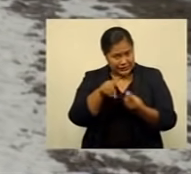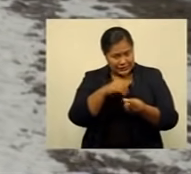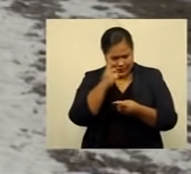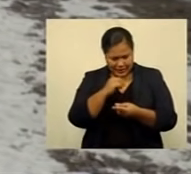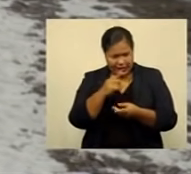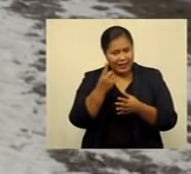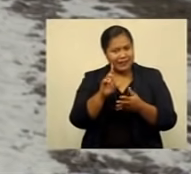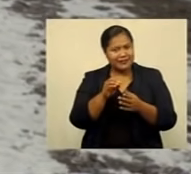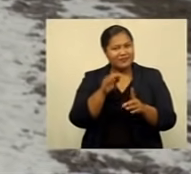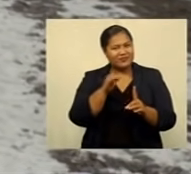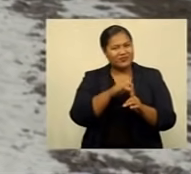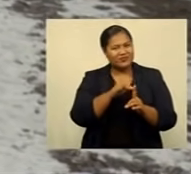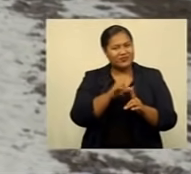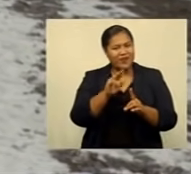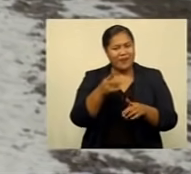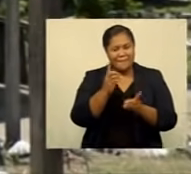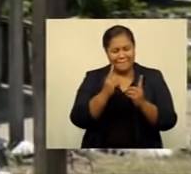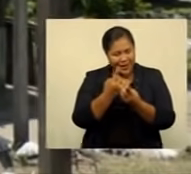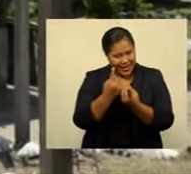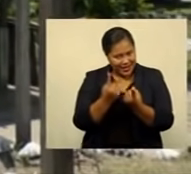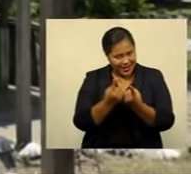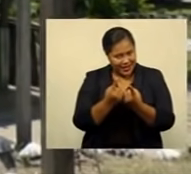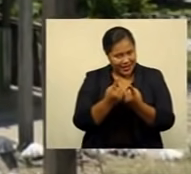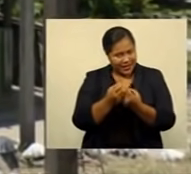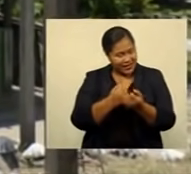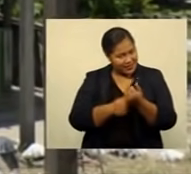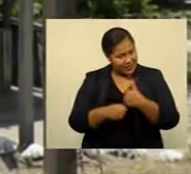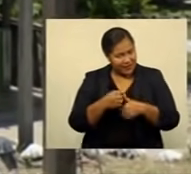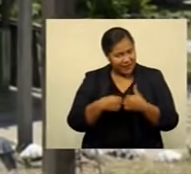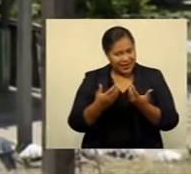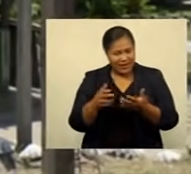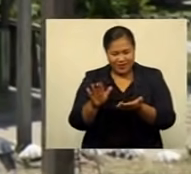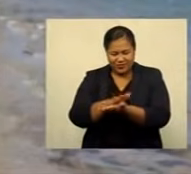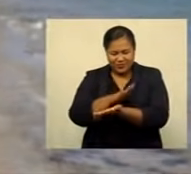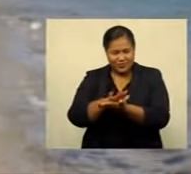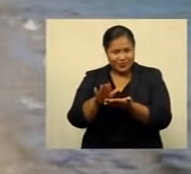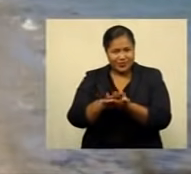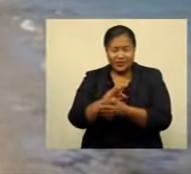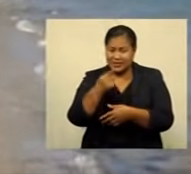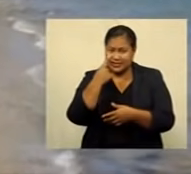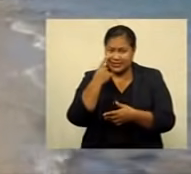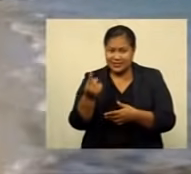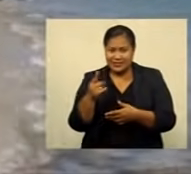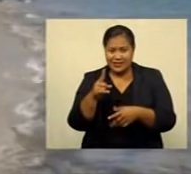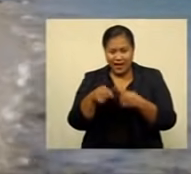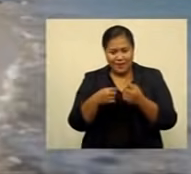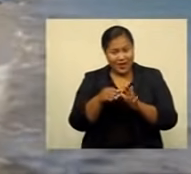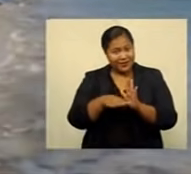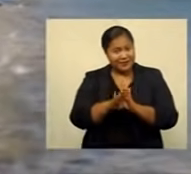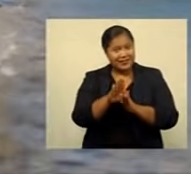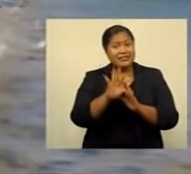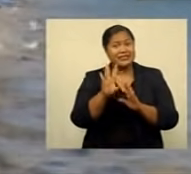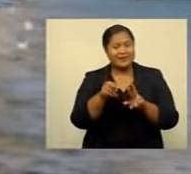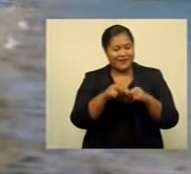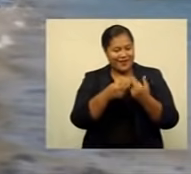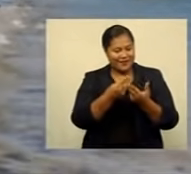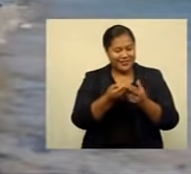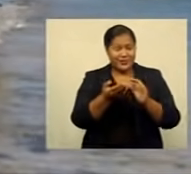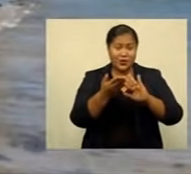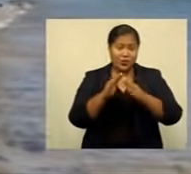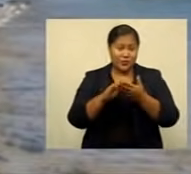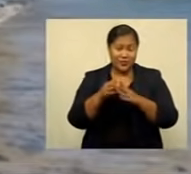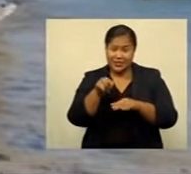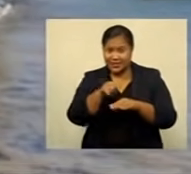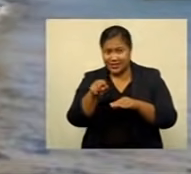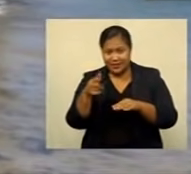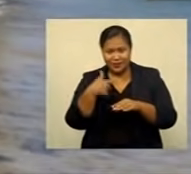the pain and suffering as well as displacement. He says he's also seen the abiding resilience of families and communities in the